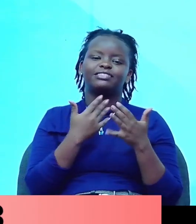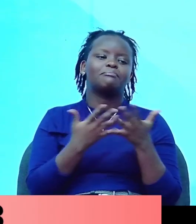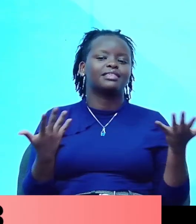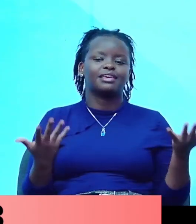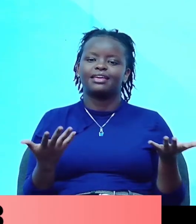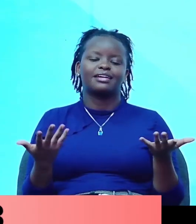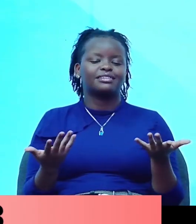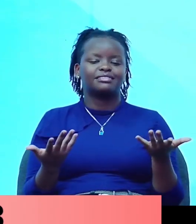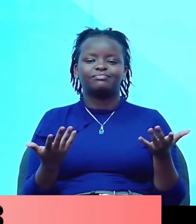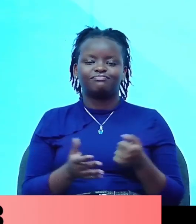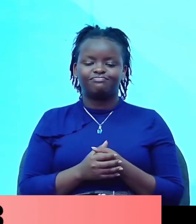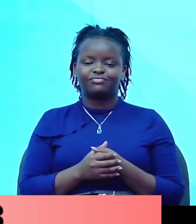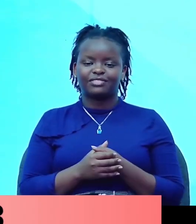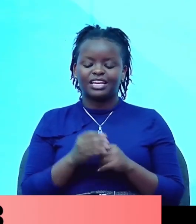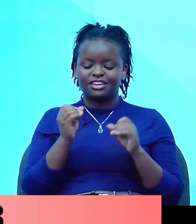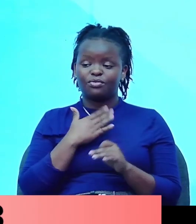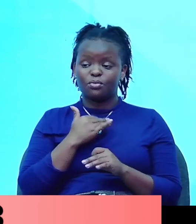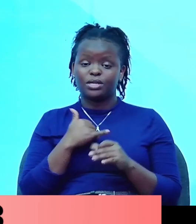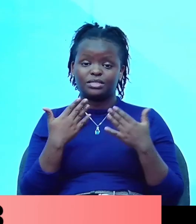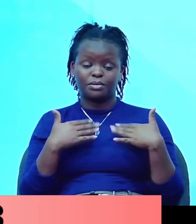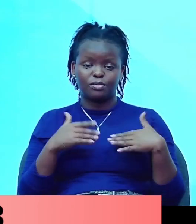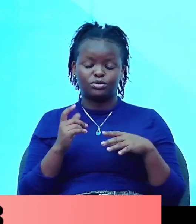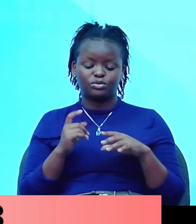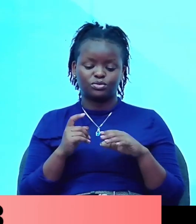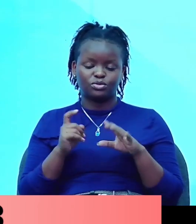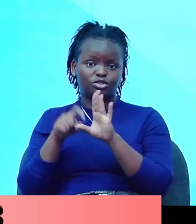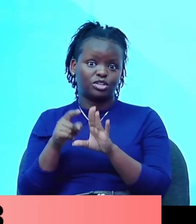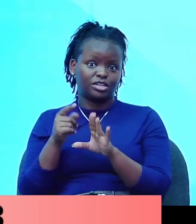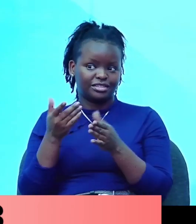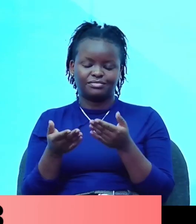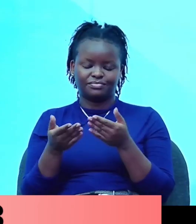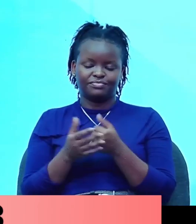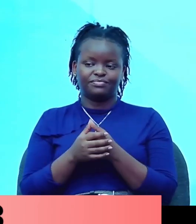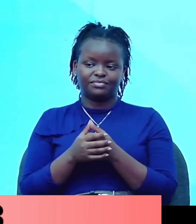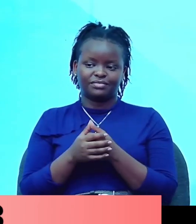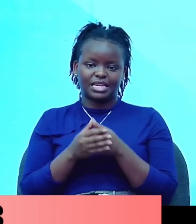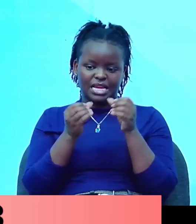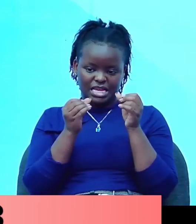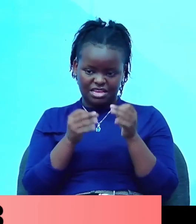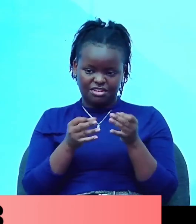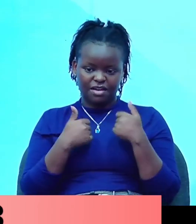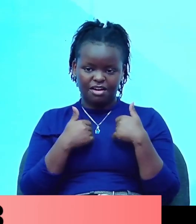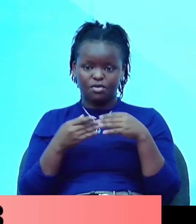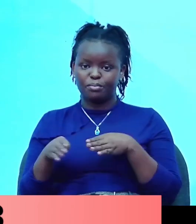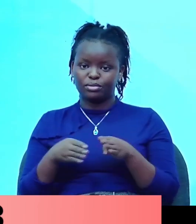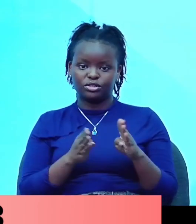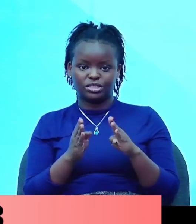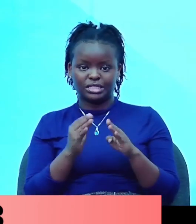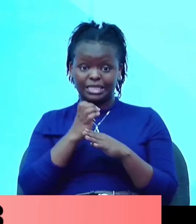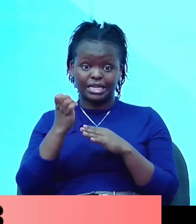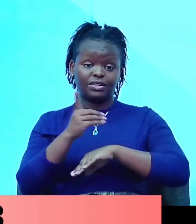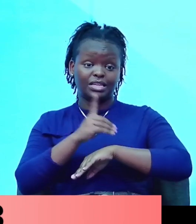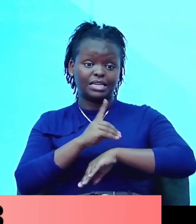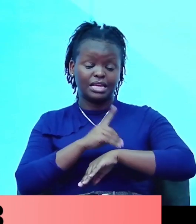carrot for people to to act. So we thought, so if there's an opportunity, at the end of the day, no one is